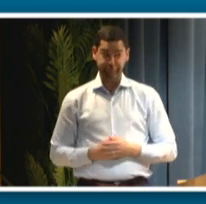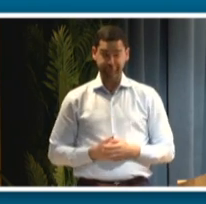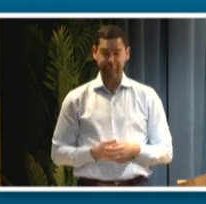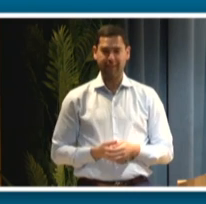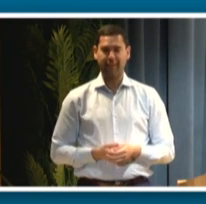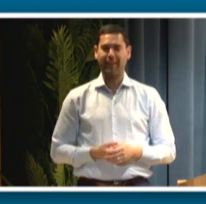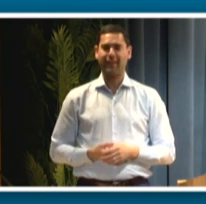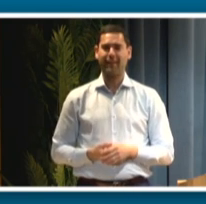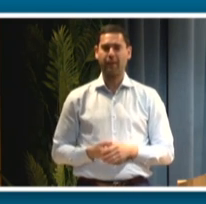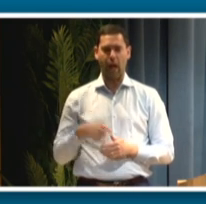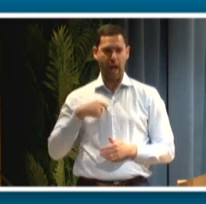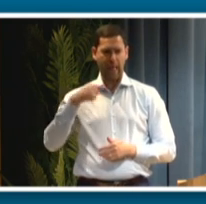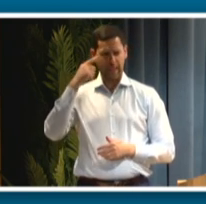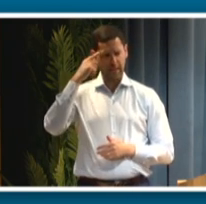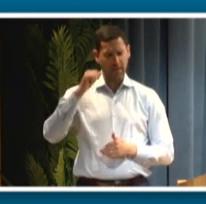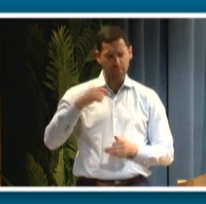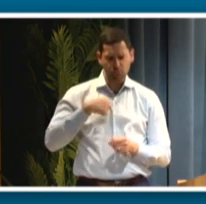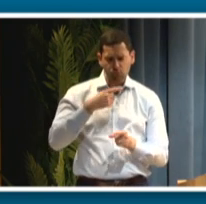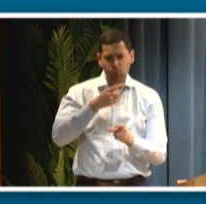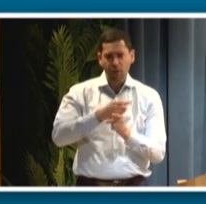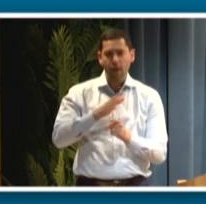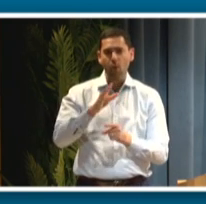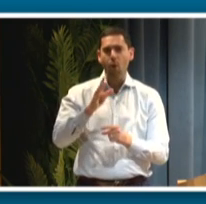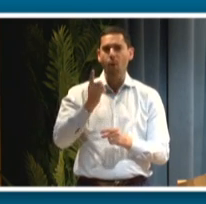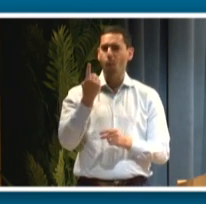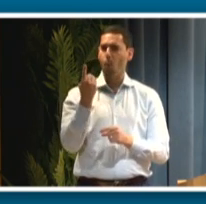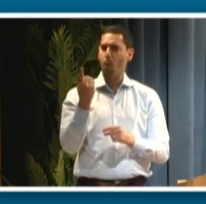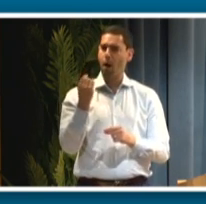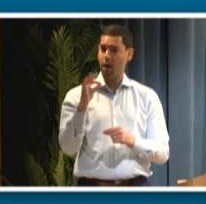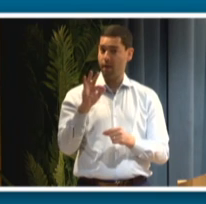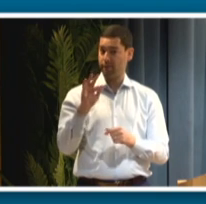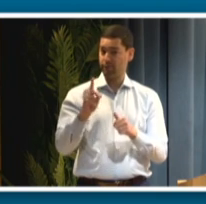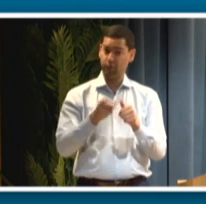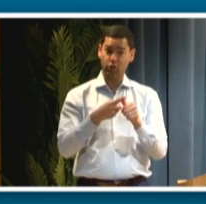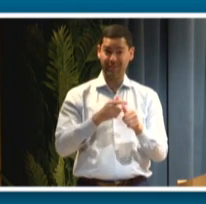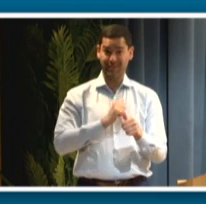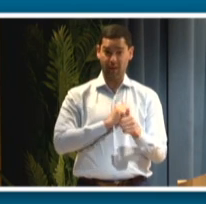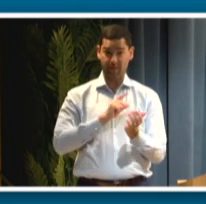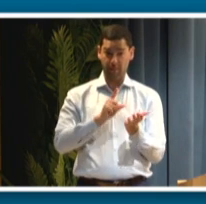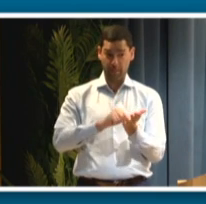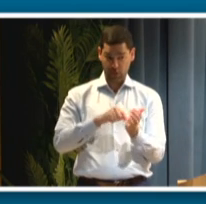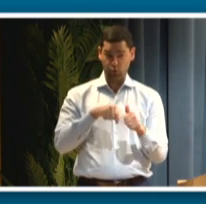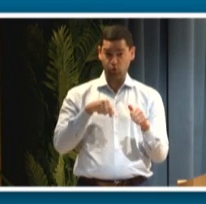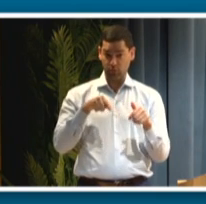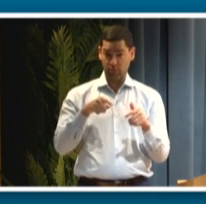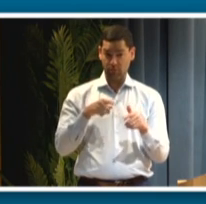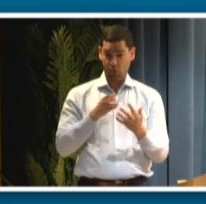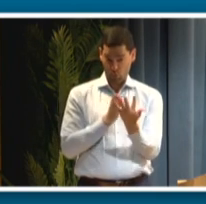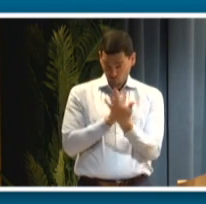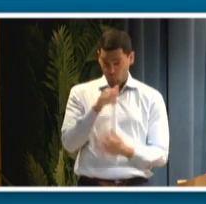and I think that I'm right that one of your first self-publications was with the Smithsonian. Is that right?